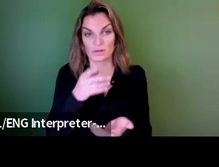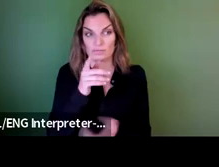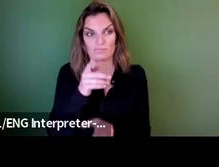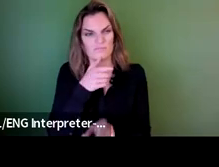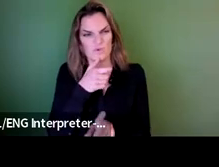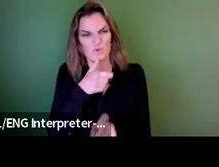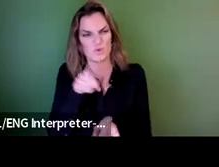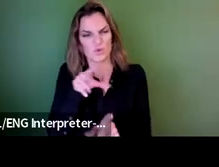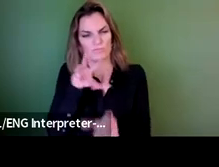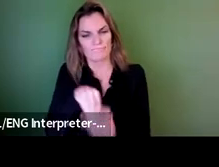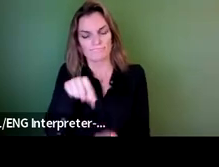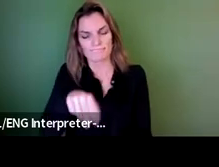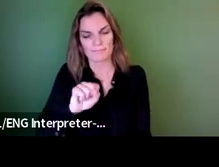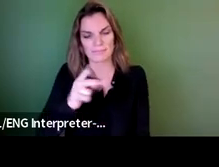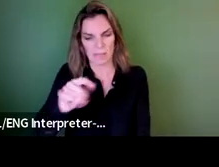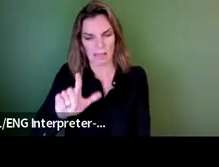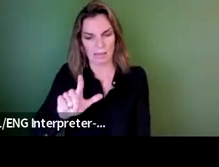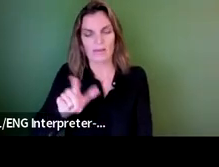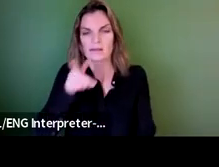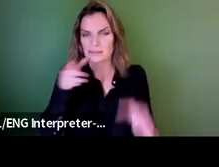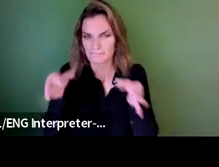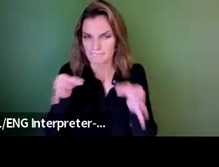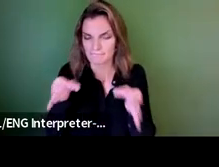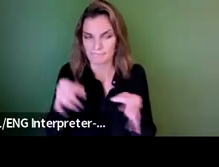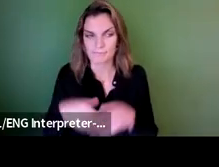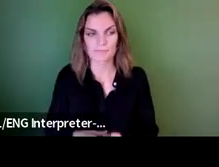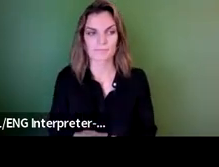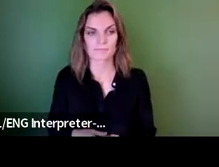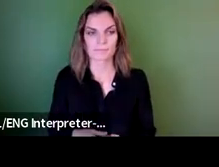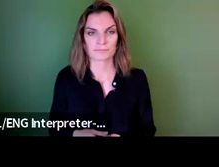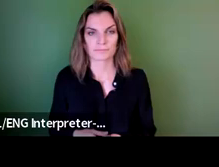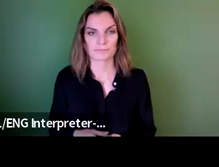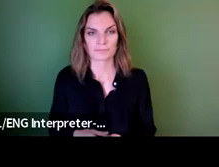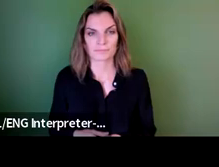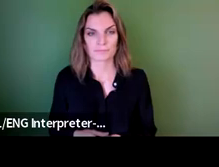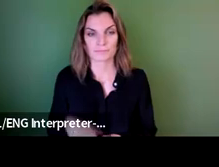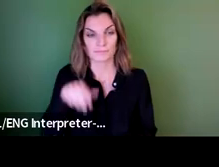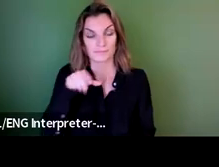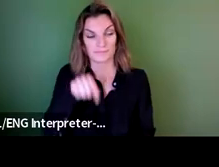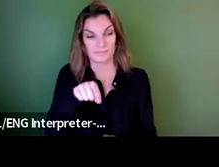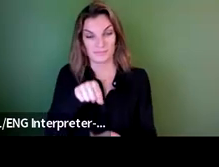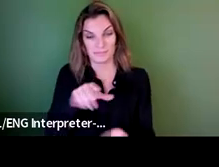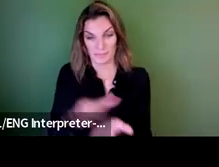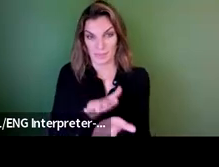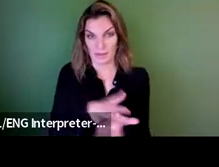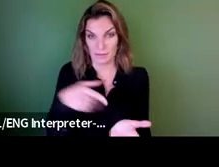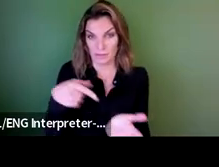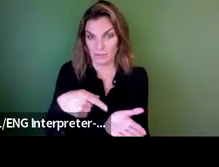want to reiterate some key things. One being that this document is not